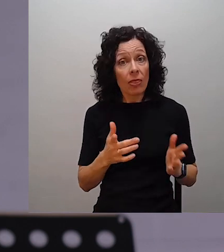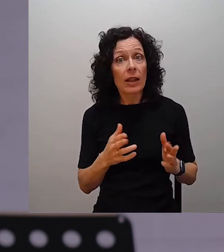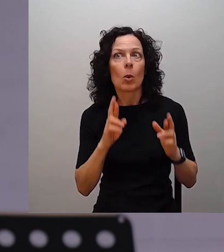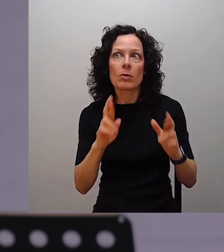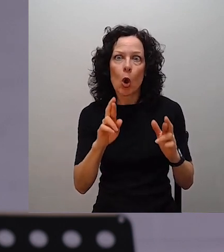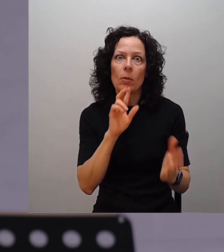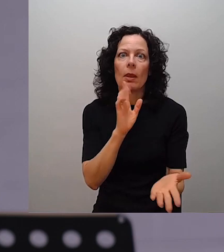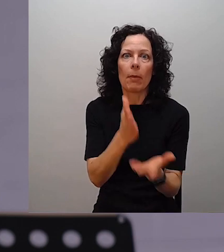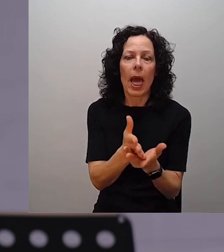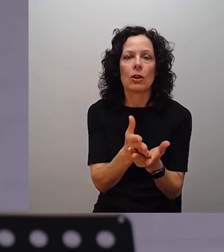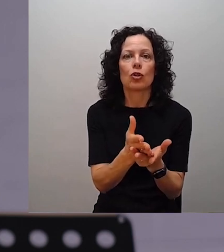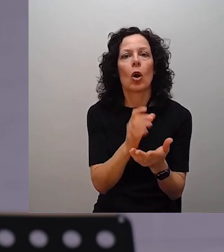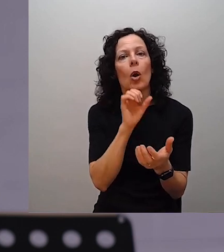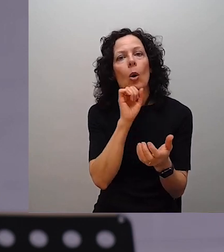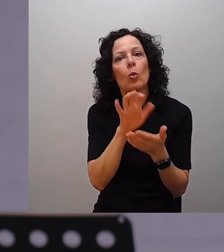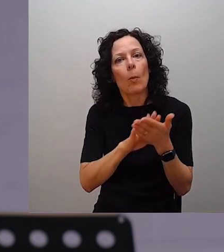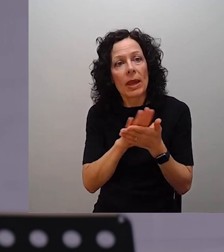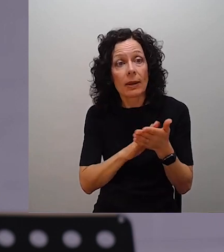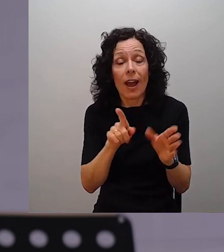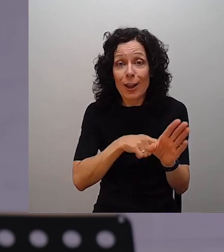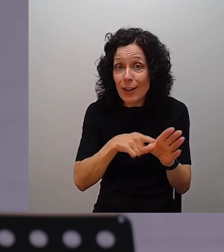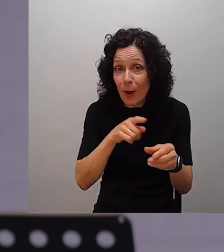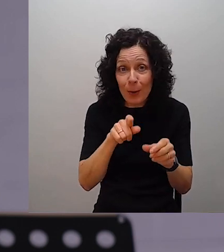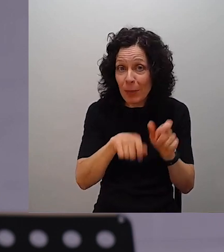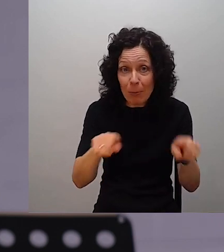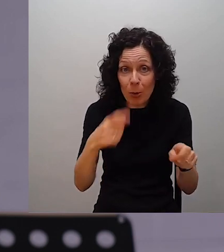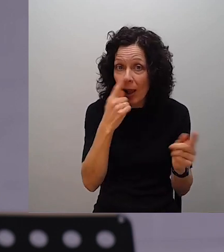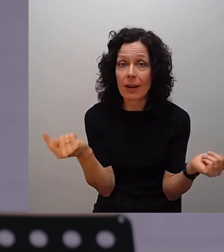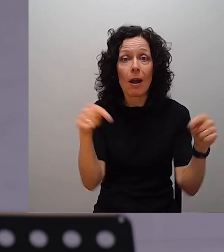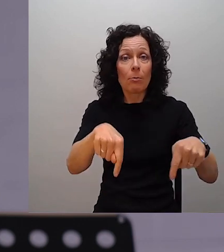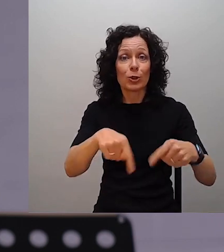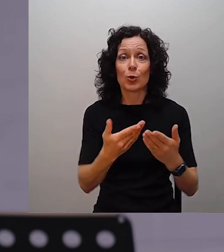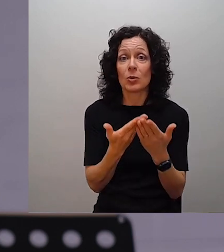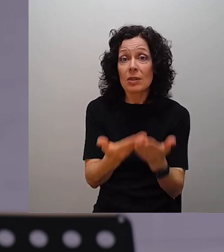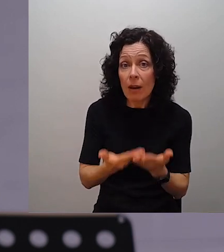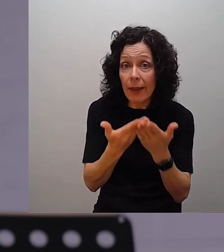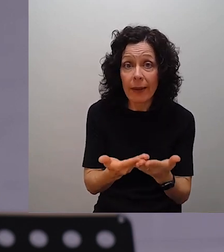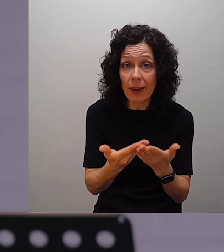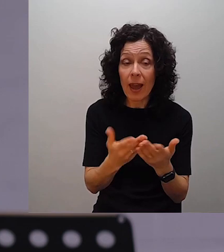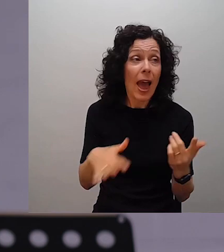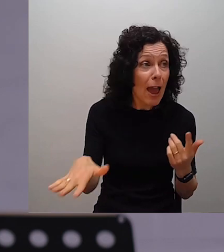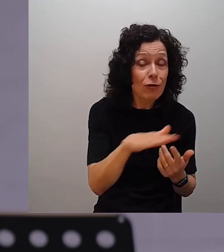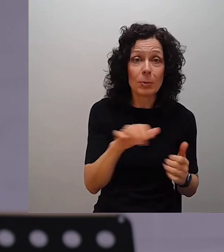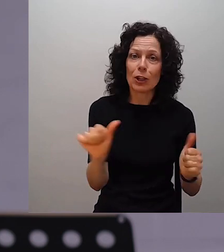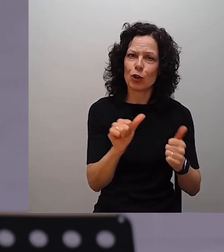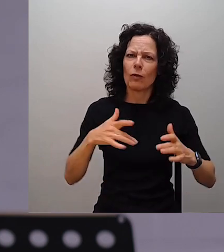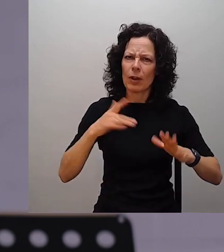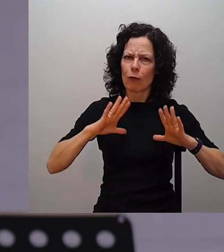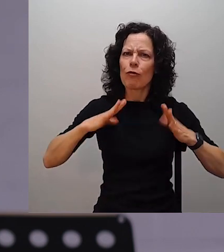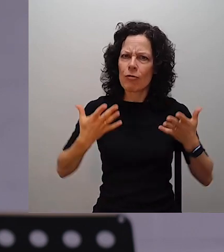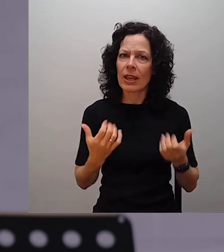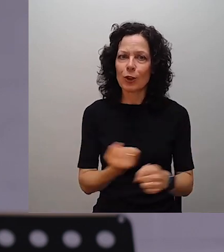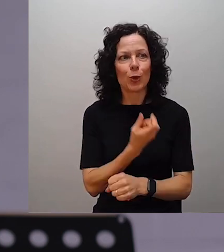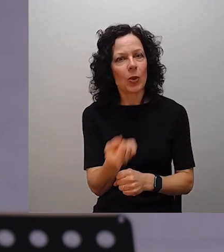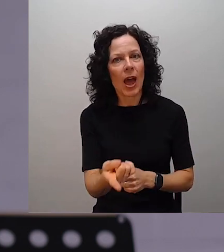allow young people to come and study, like everybody should have that freedom to do that without having a stigma